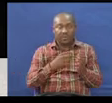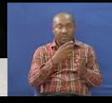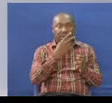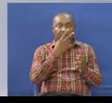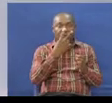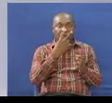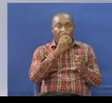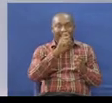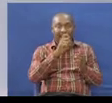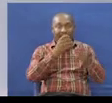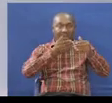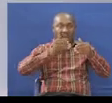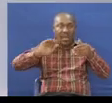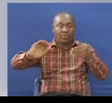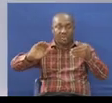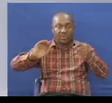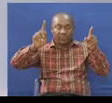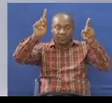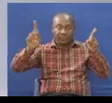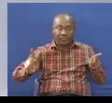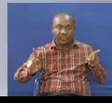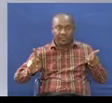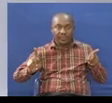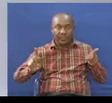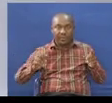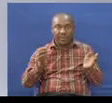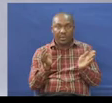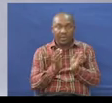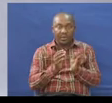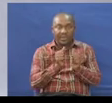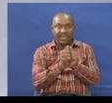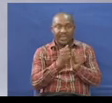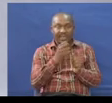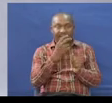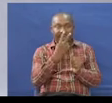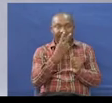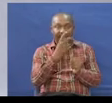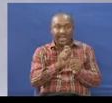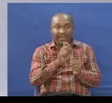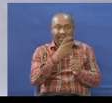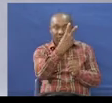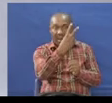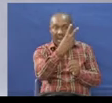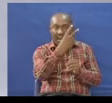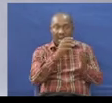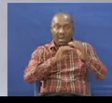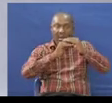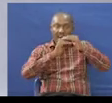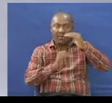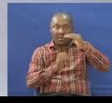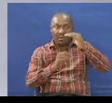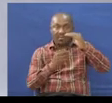one? 2 is common. X is common. Take it out. If you take 2x out, What will remain with it here? 10x squared divided